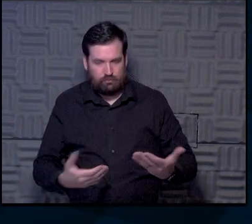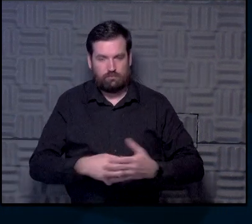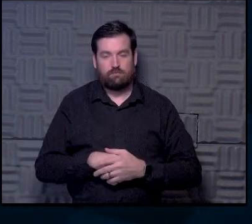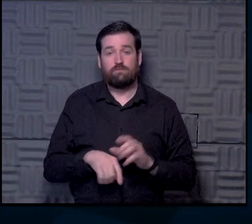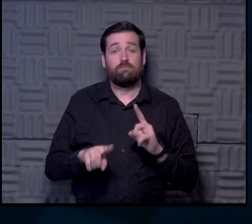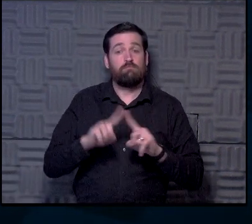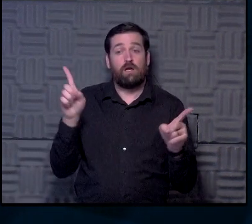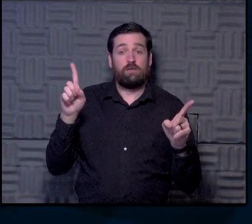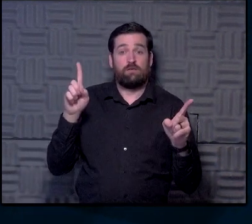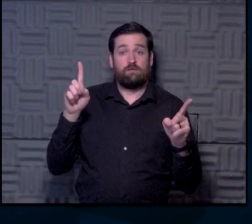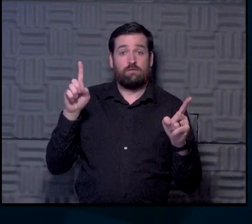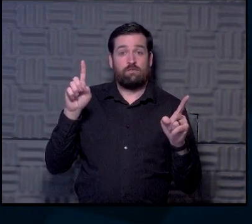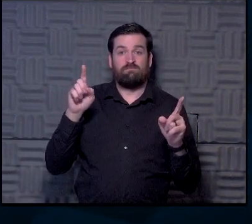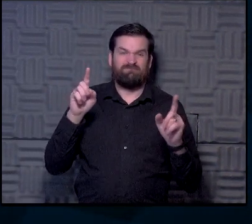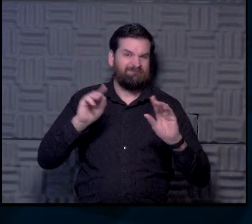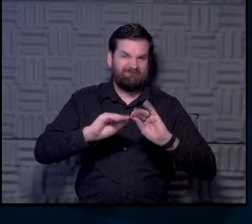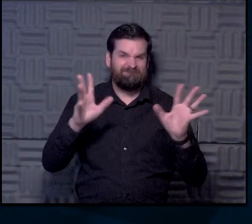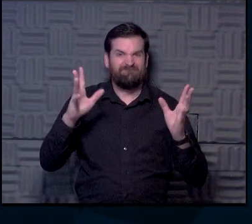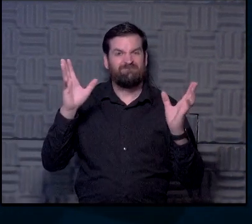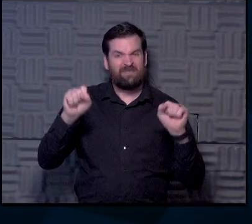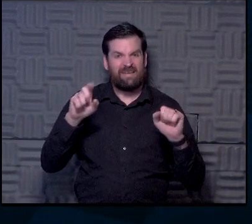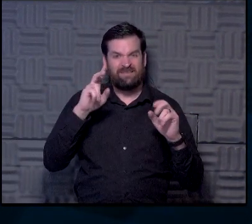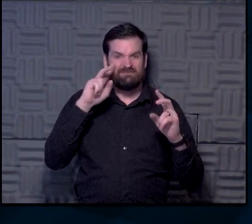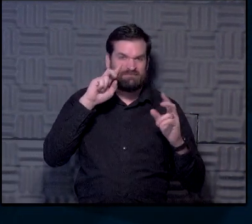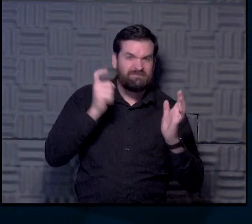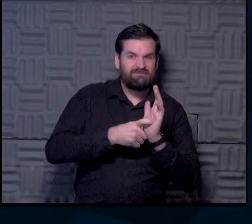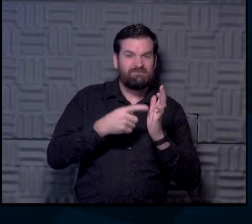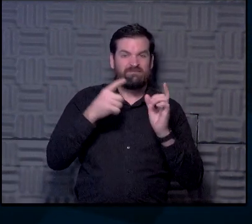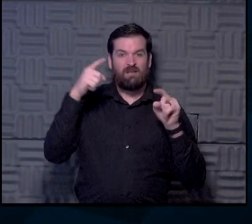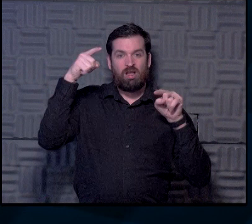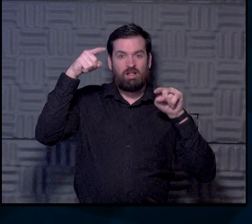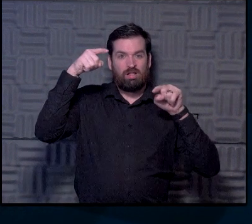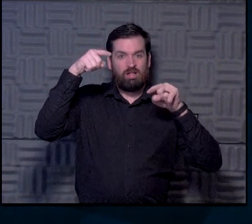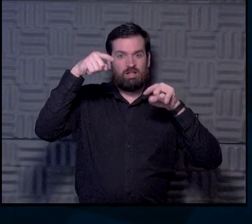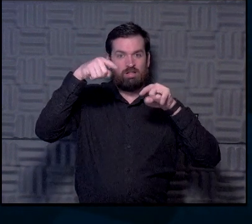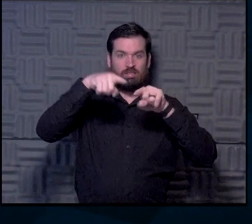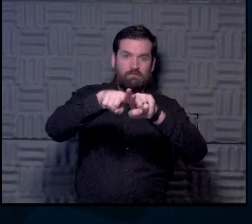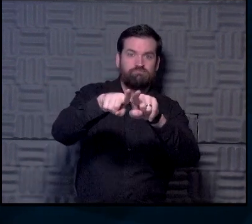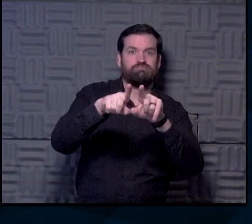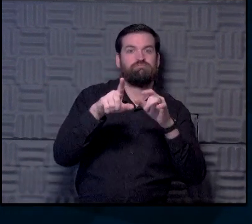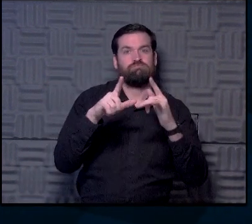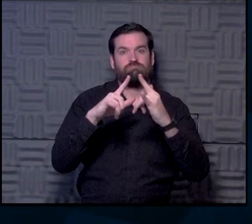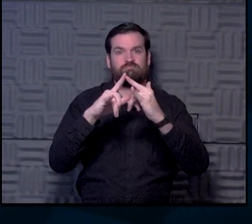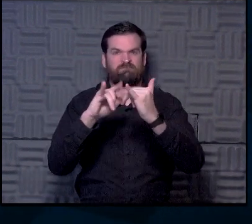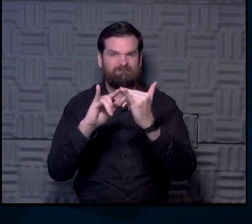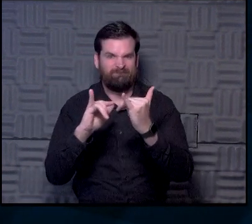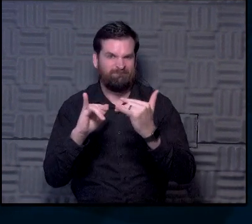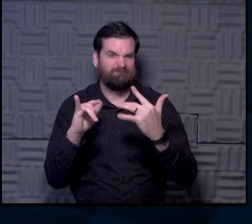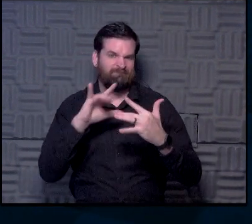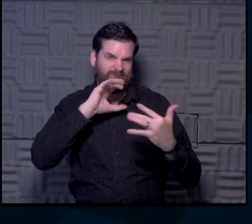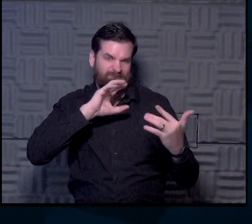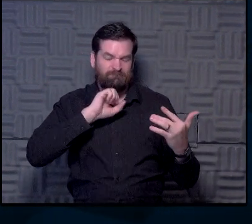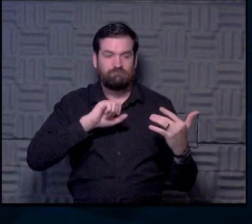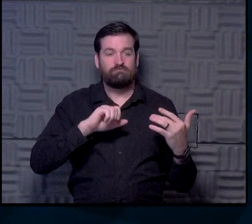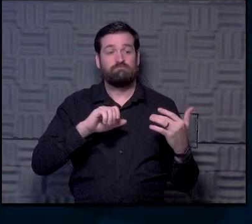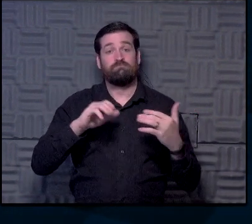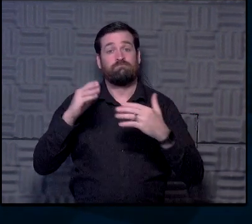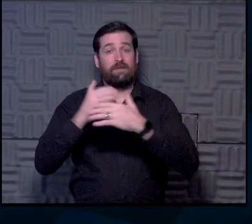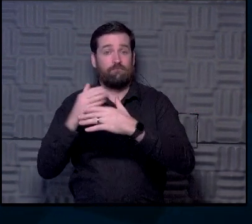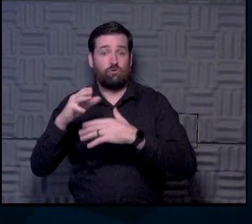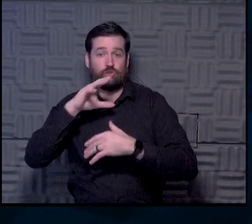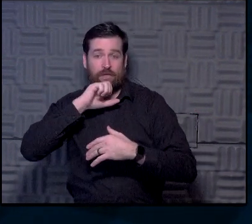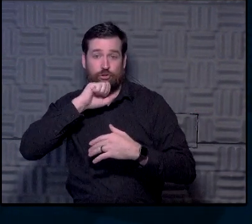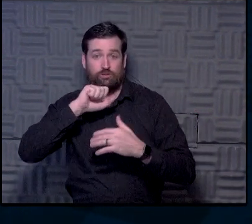those numbers, those lines, you can see them converging. The average ages of those that are dying have settled out